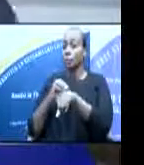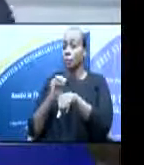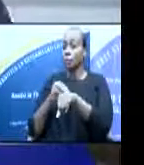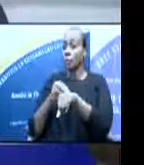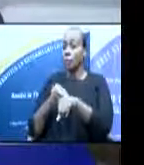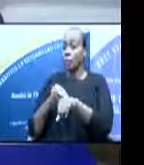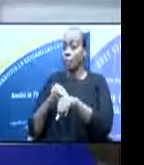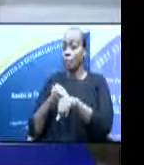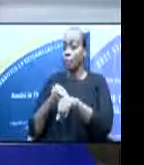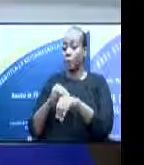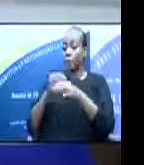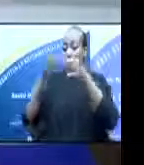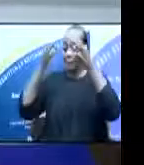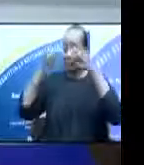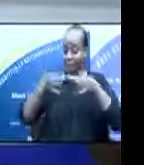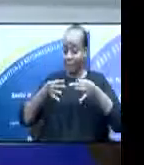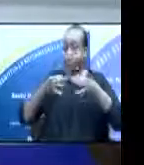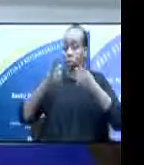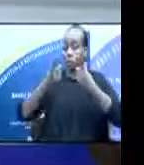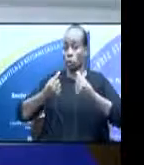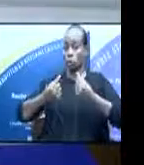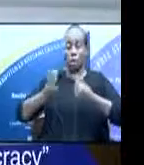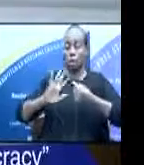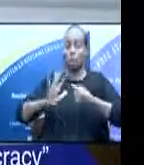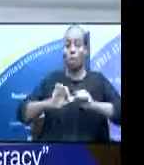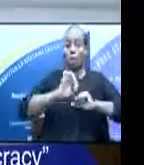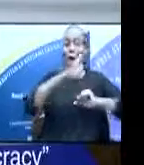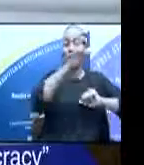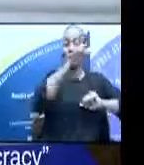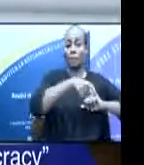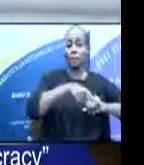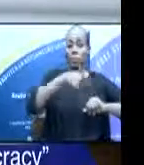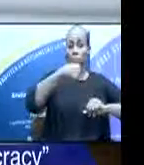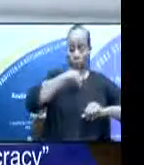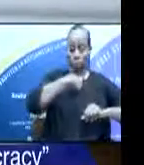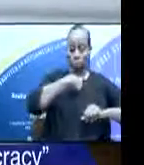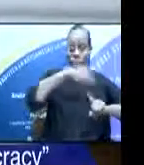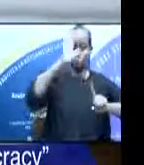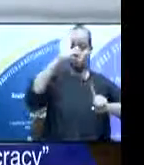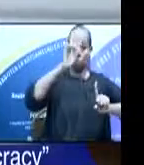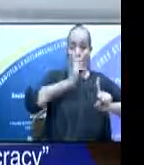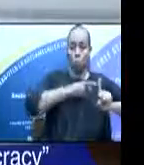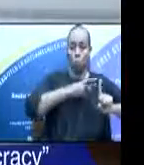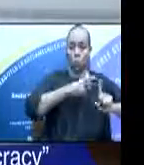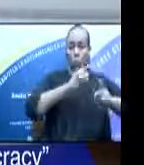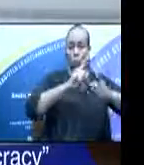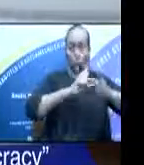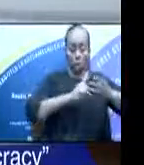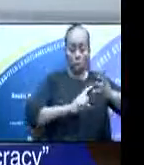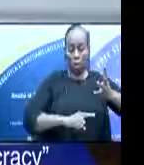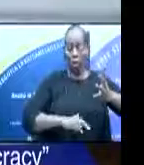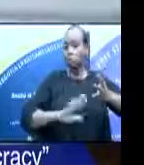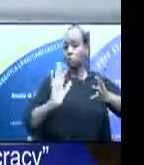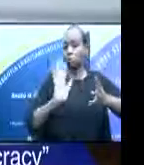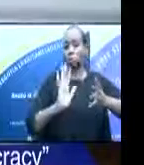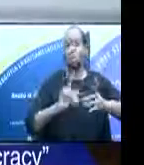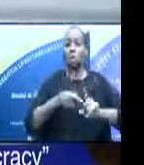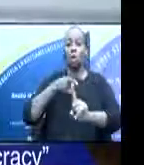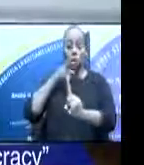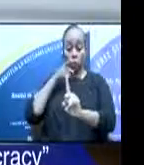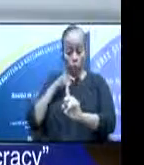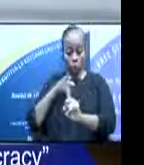not the ruling that you make, or if somebody stands up and say, I raise a point of order because of something that